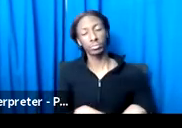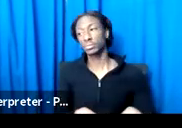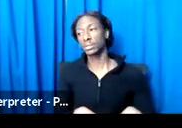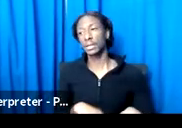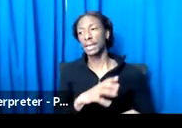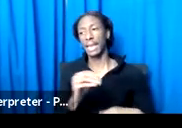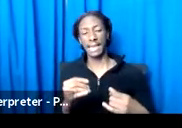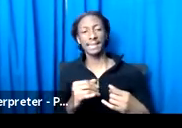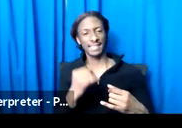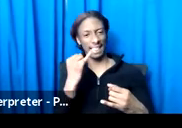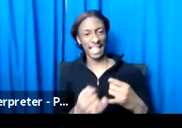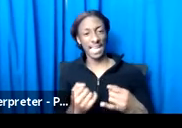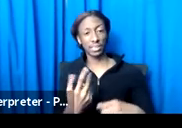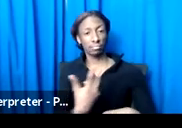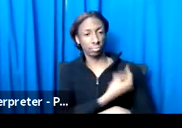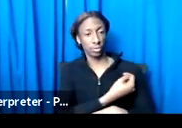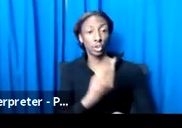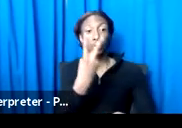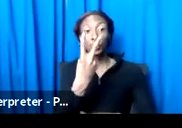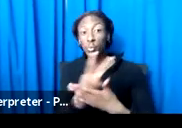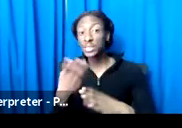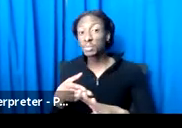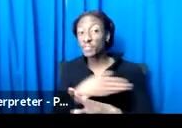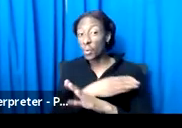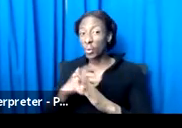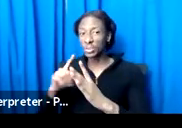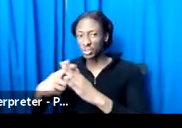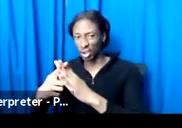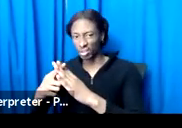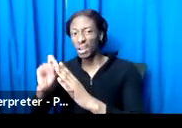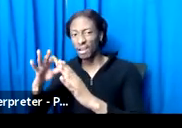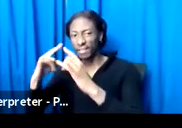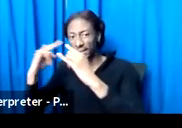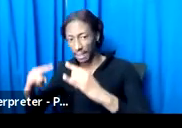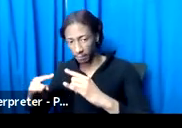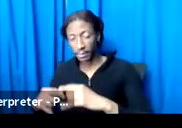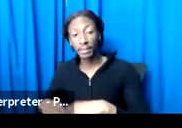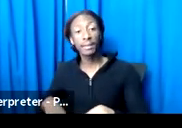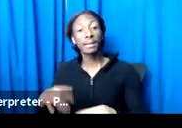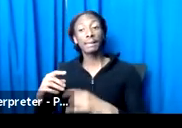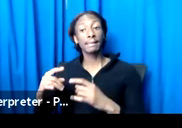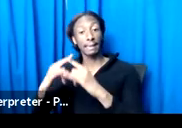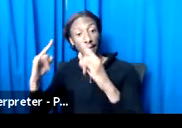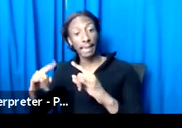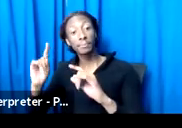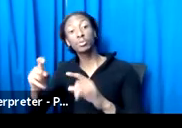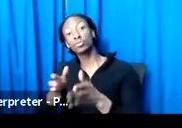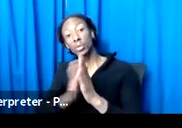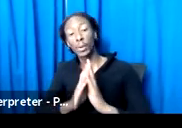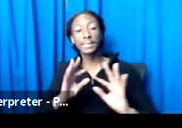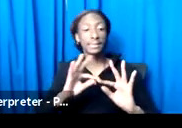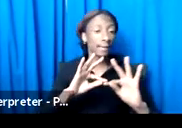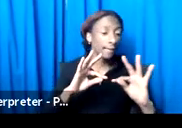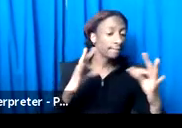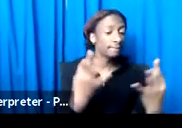least 2 weeks before camp start date. Camp administrators should request that campers, their families, and camp staff follow guidance